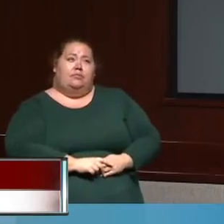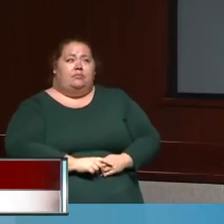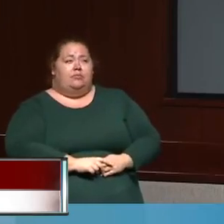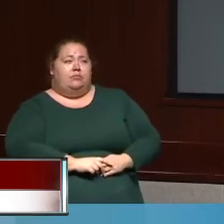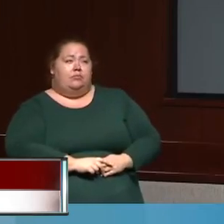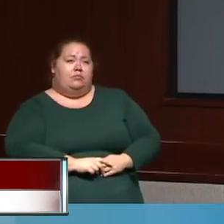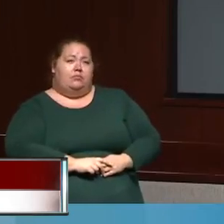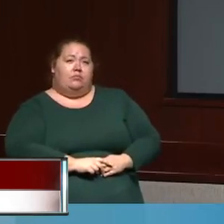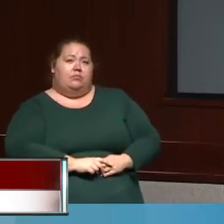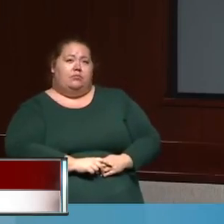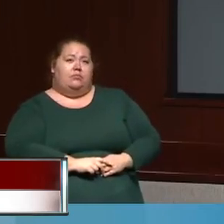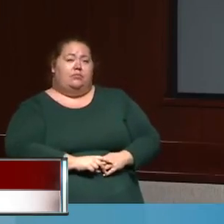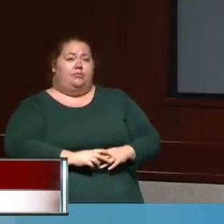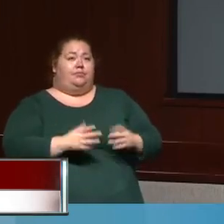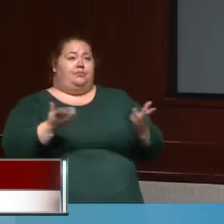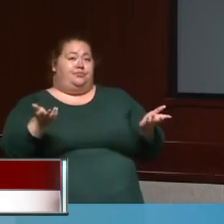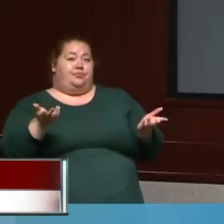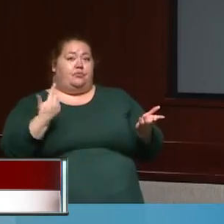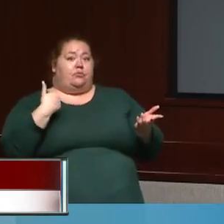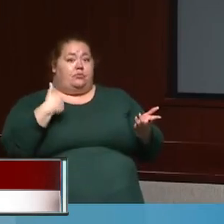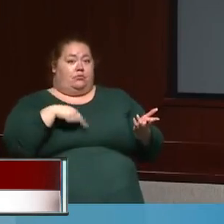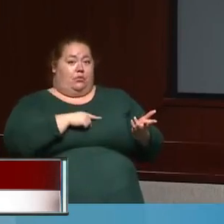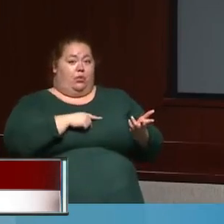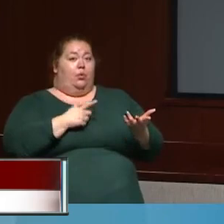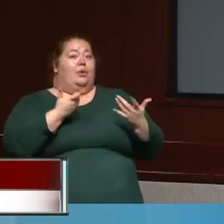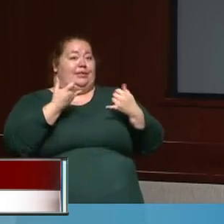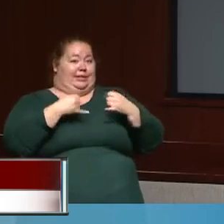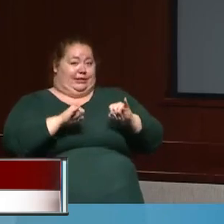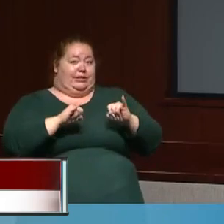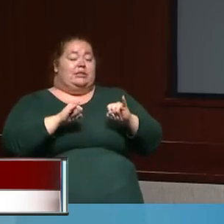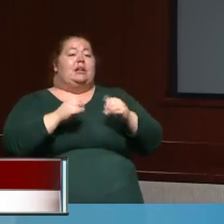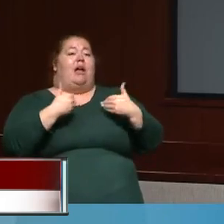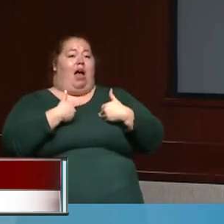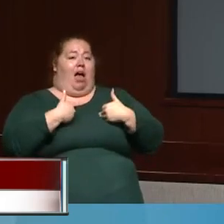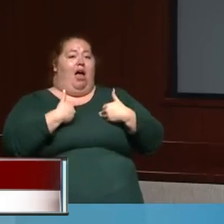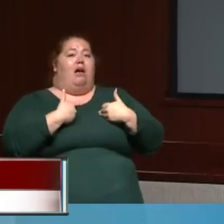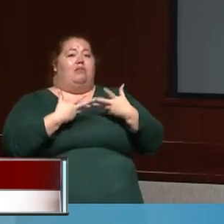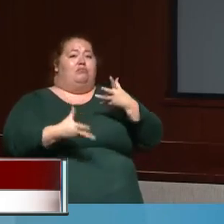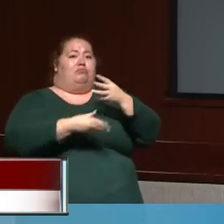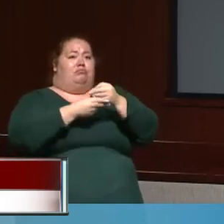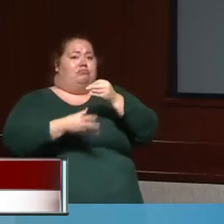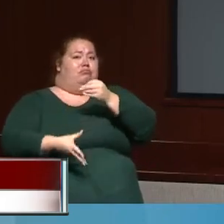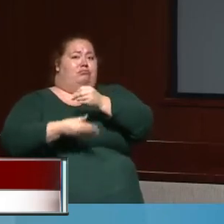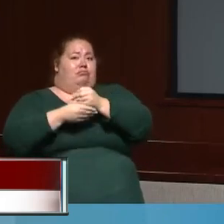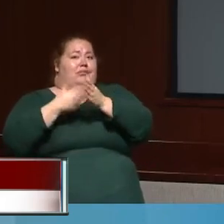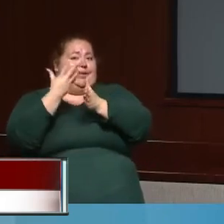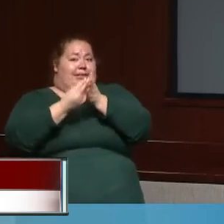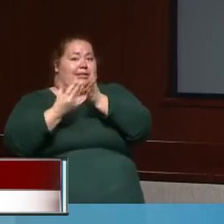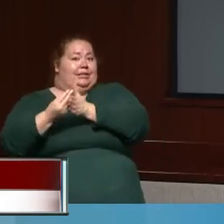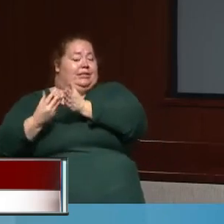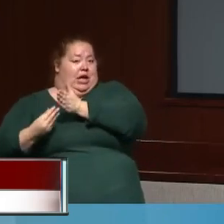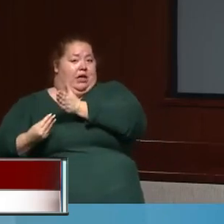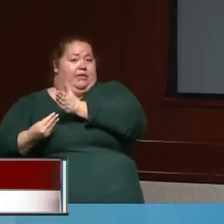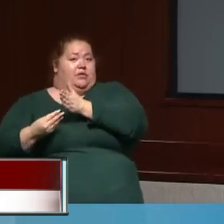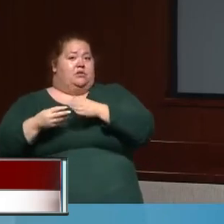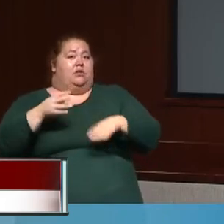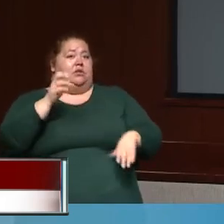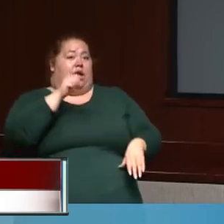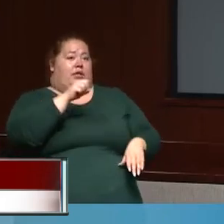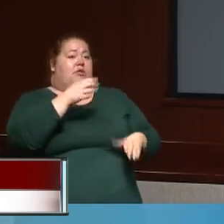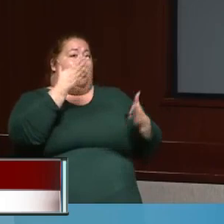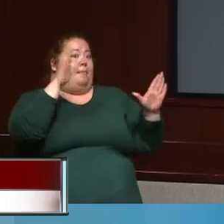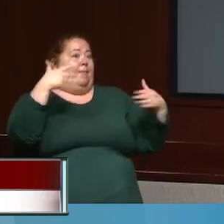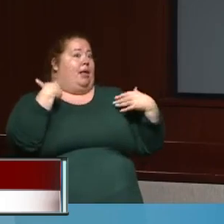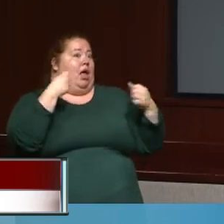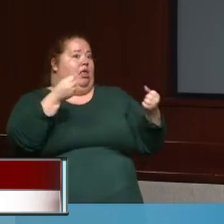considering the fact that we still are experiencing additional deaths in the county, which essentially, when there's a greater pool, public health has already said, since